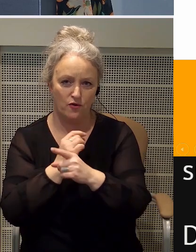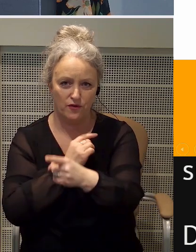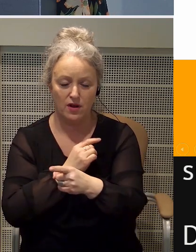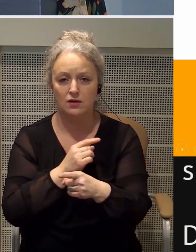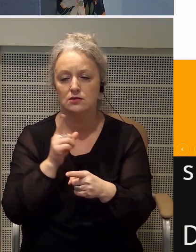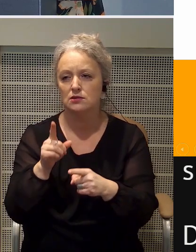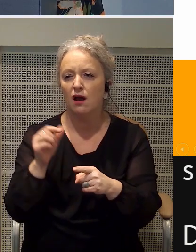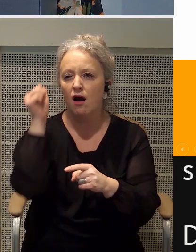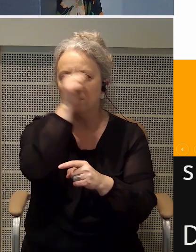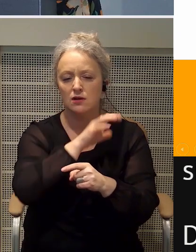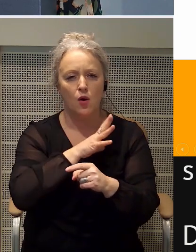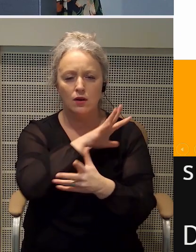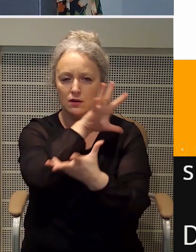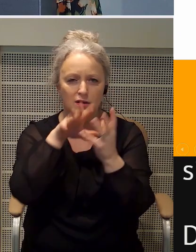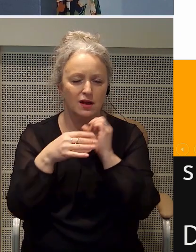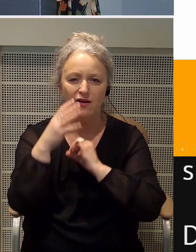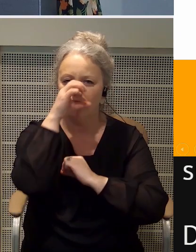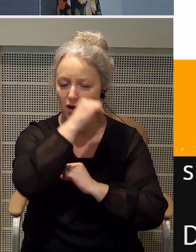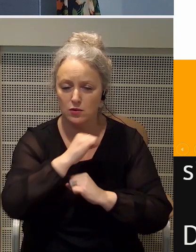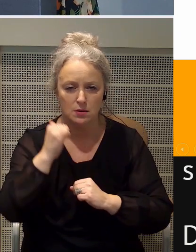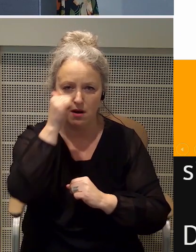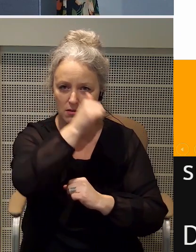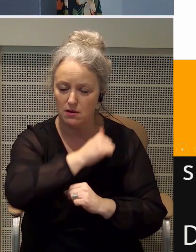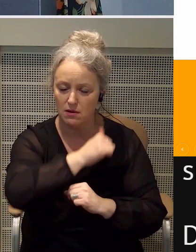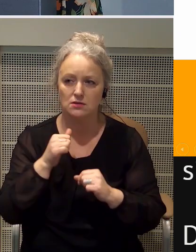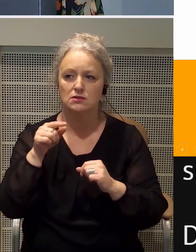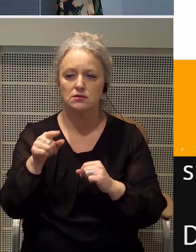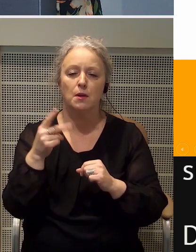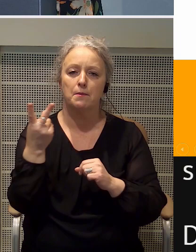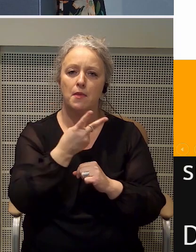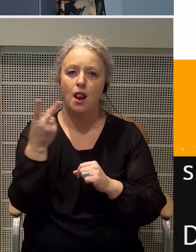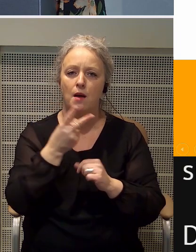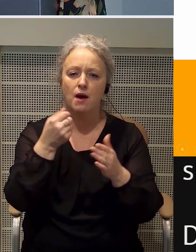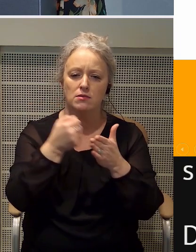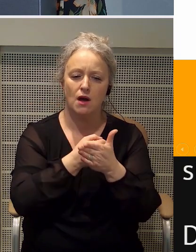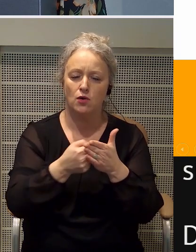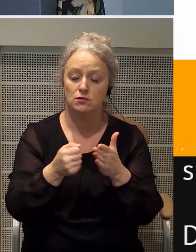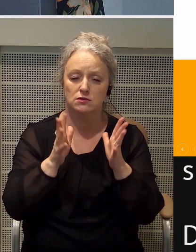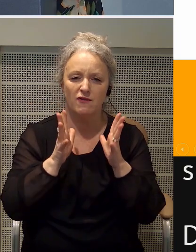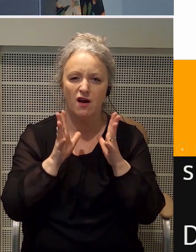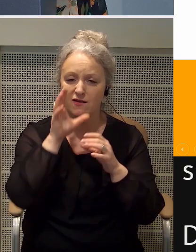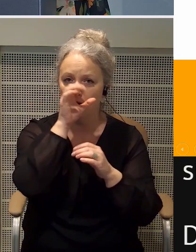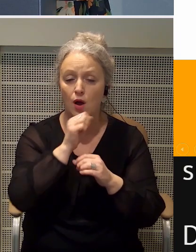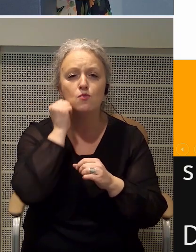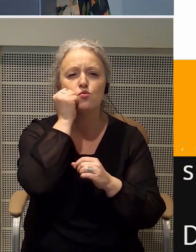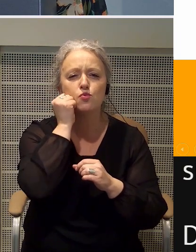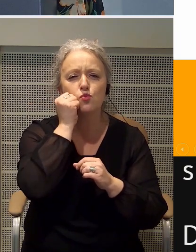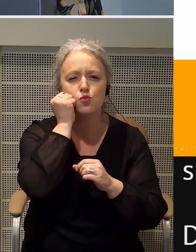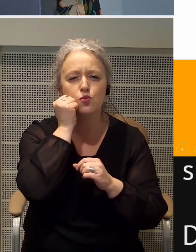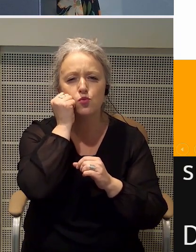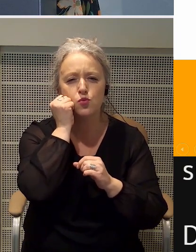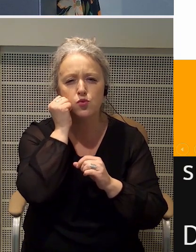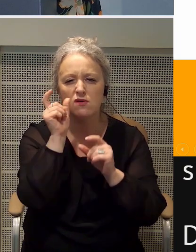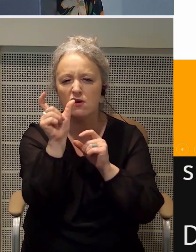dystrophy for Translarna, and it was a really